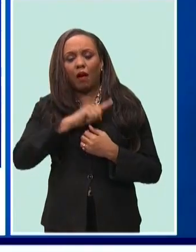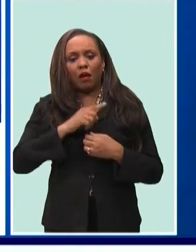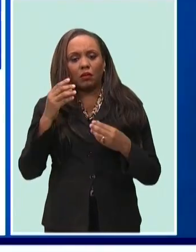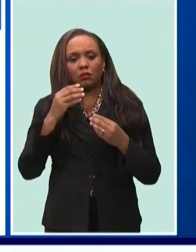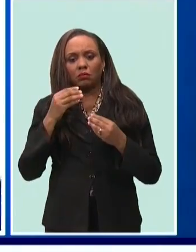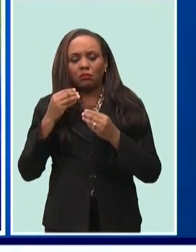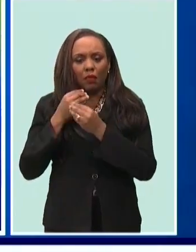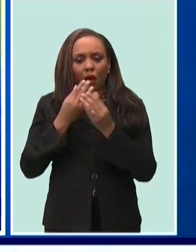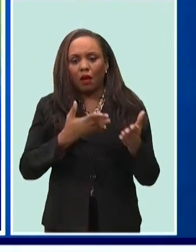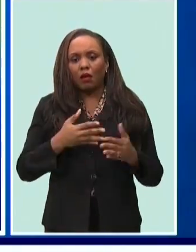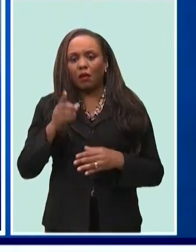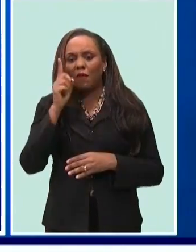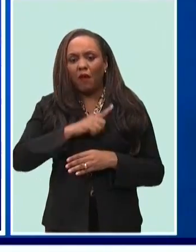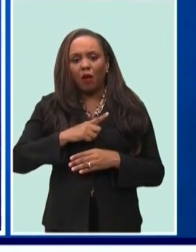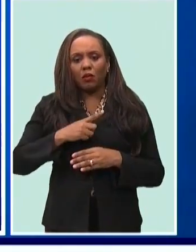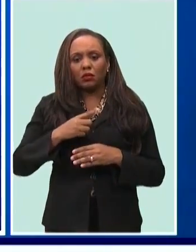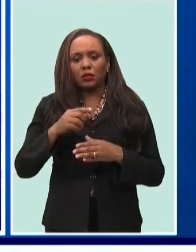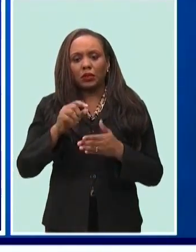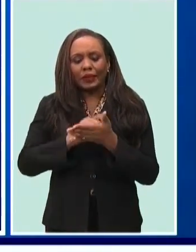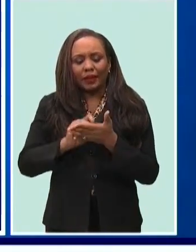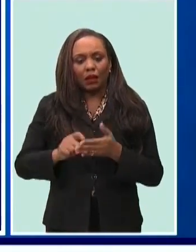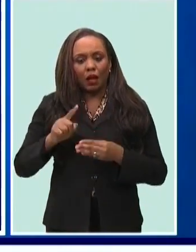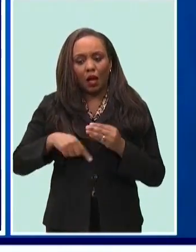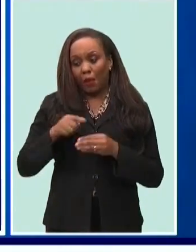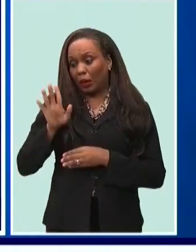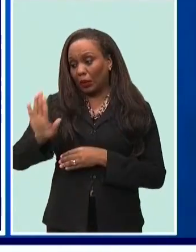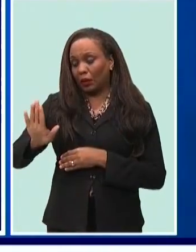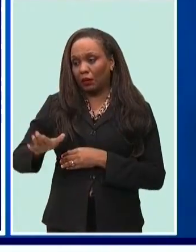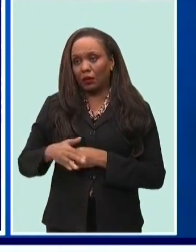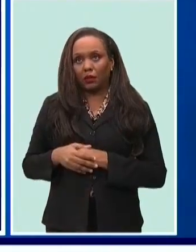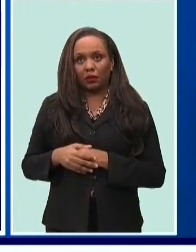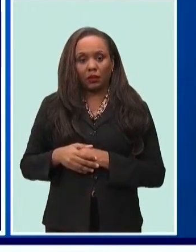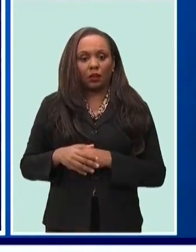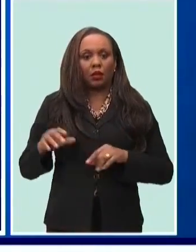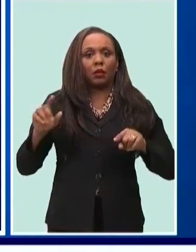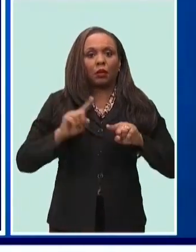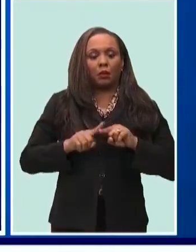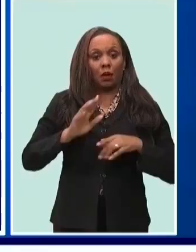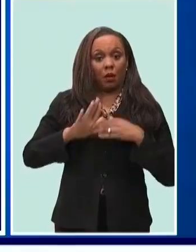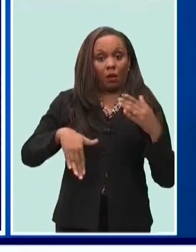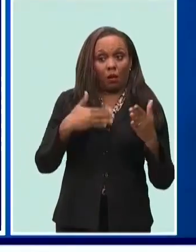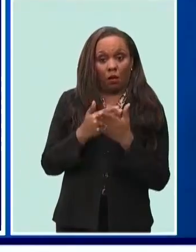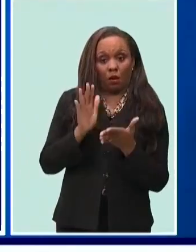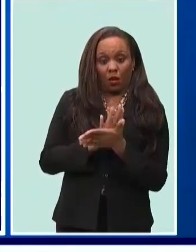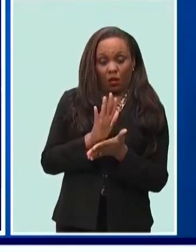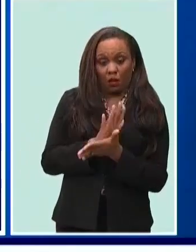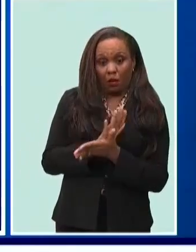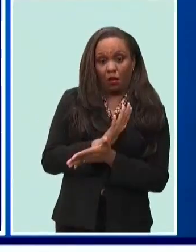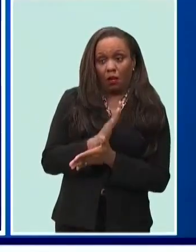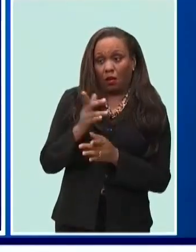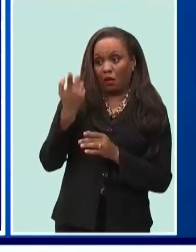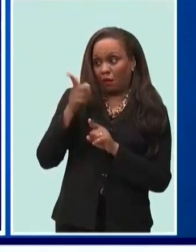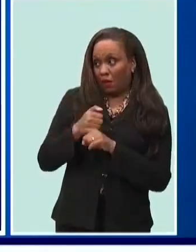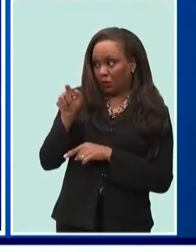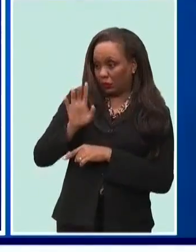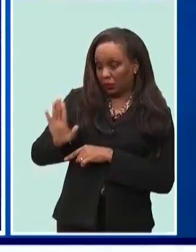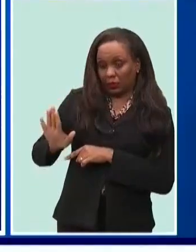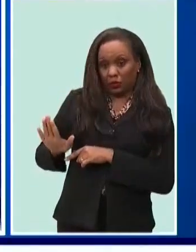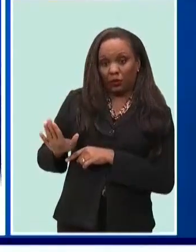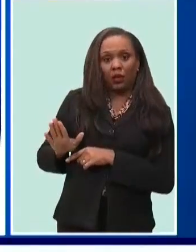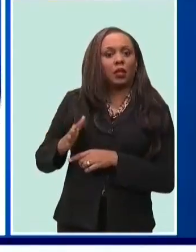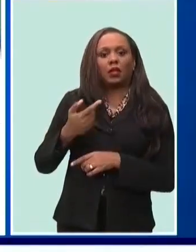these include that the National Council had taken a decision to have all documents in respect of Ms. Smith's union-issued credit